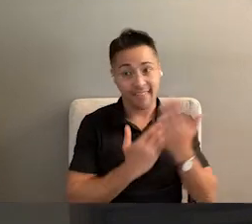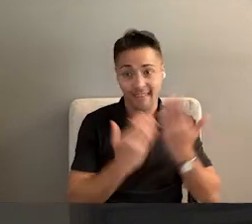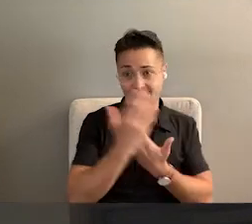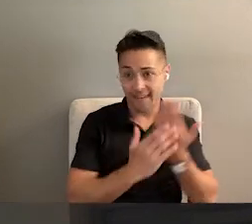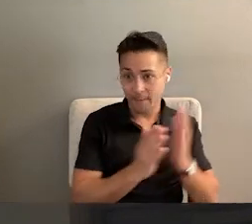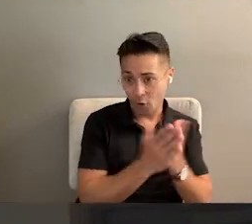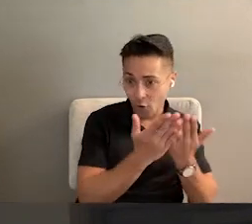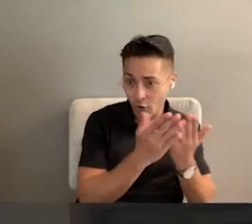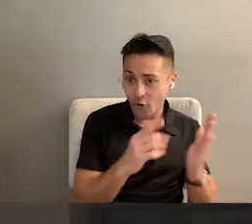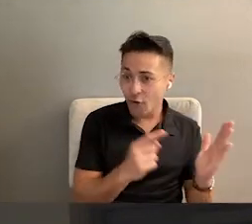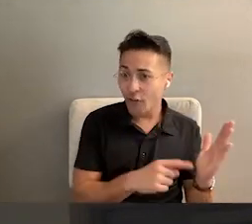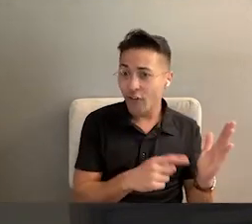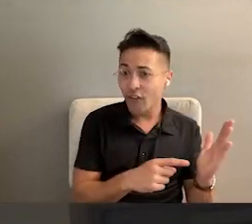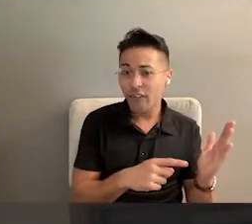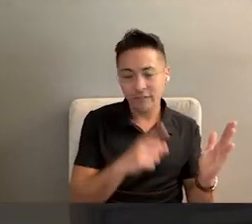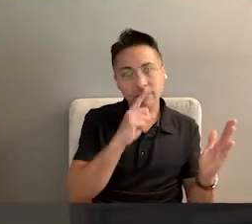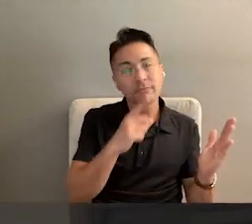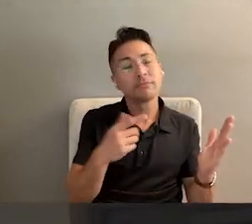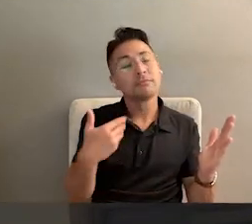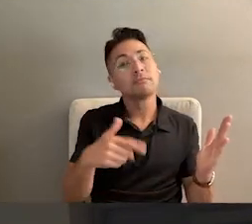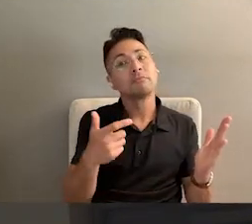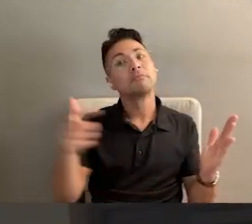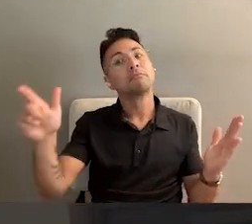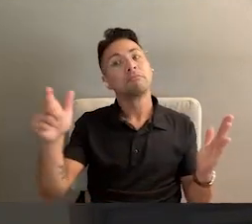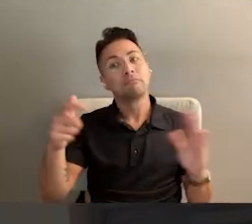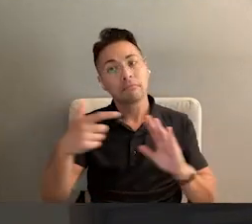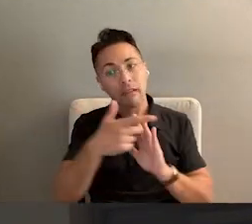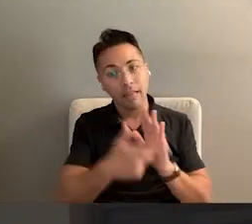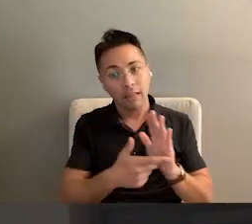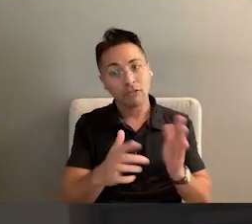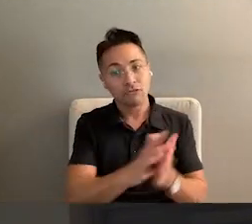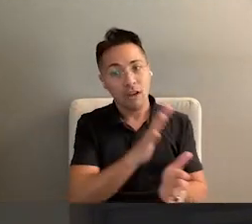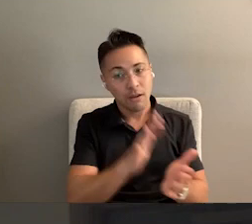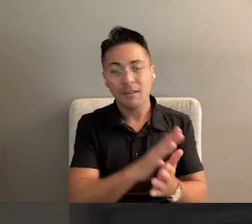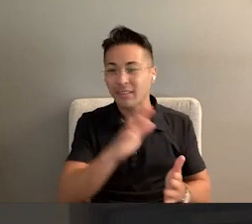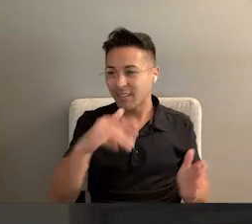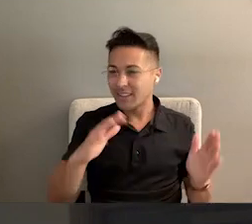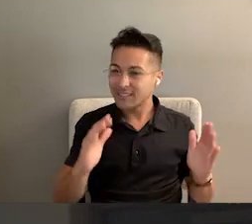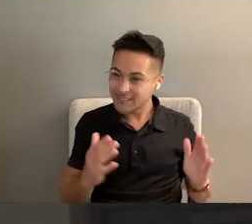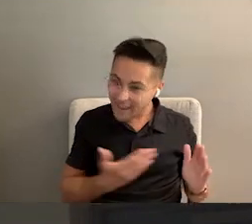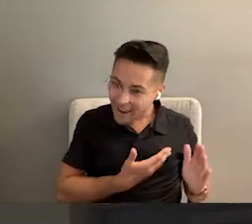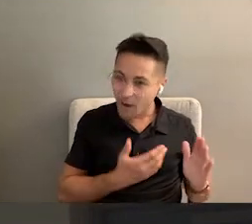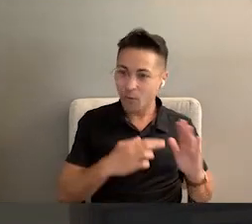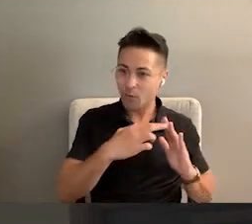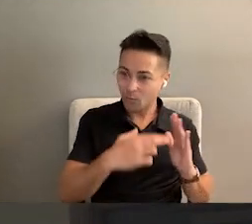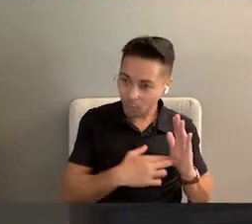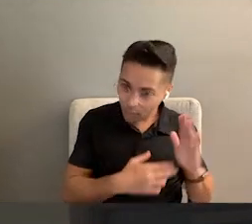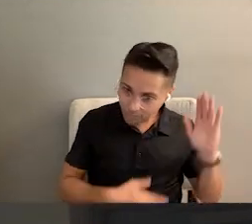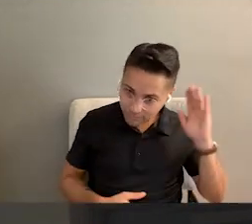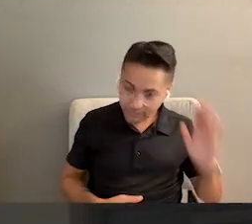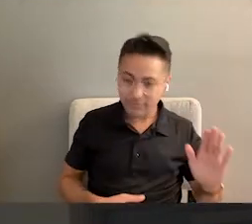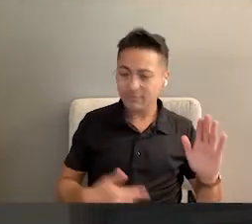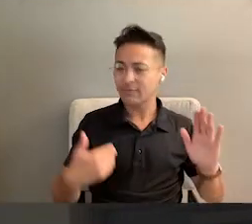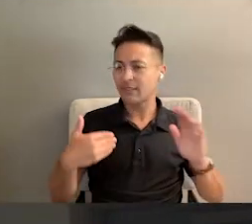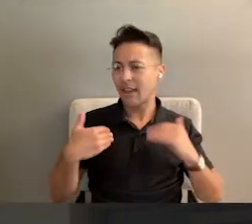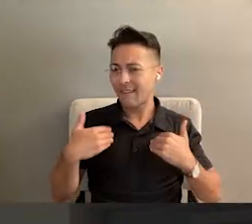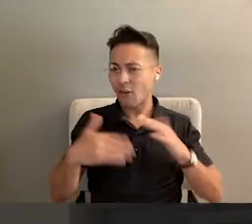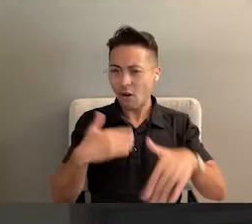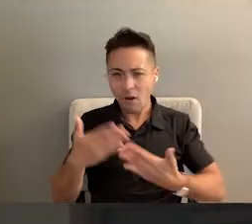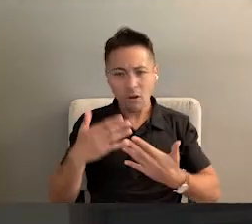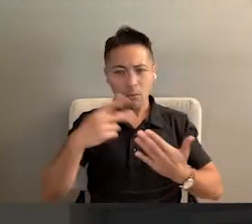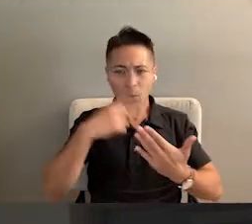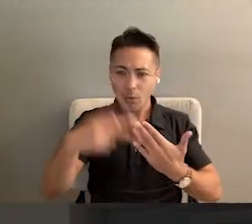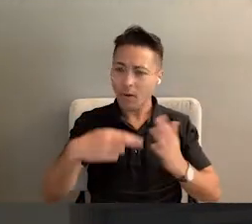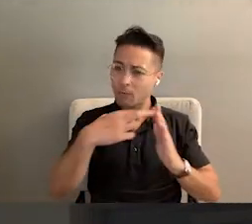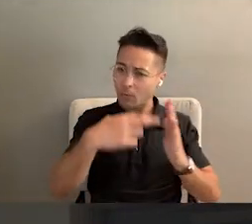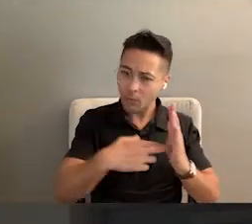guide, and the Appendix 2 how-to guide. The handbook is a really big, lengthy legal document. It is our